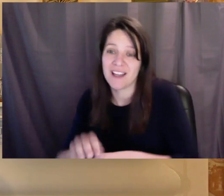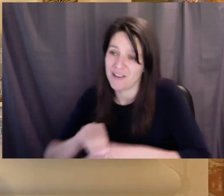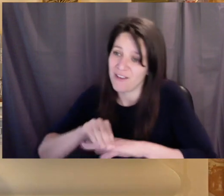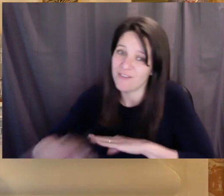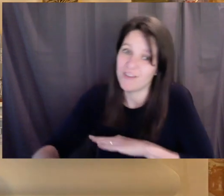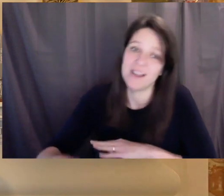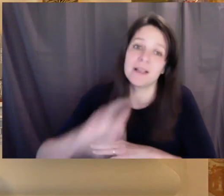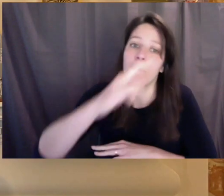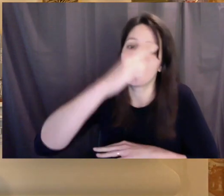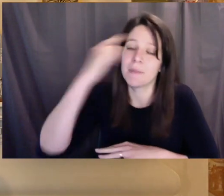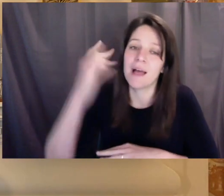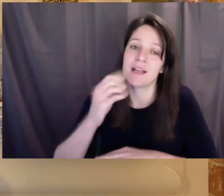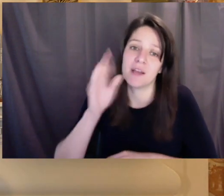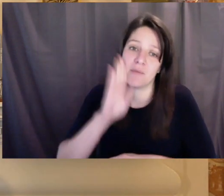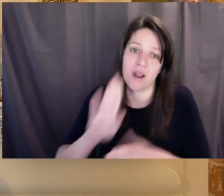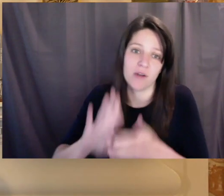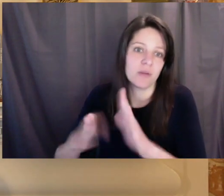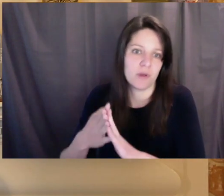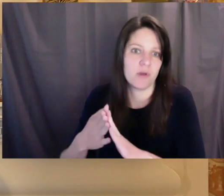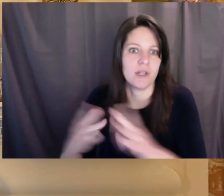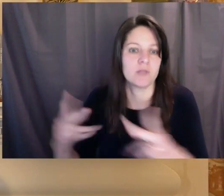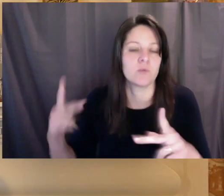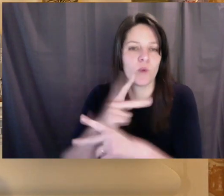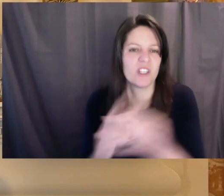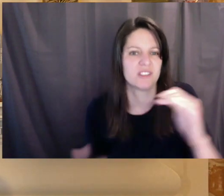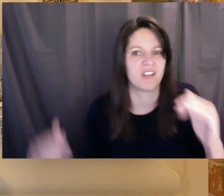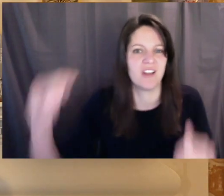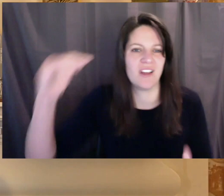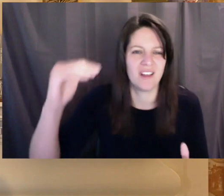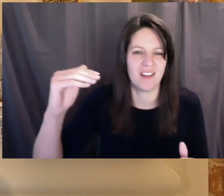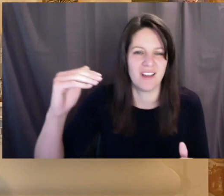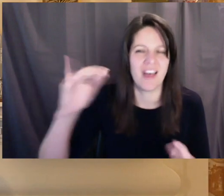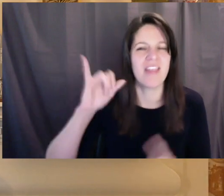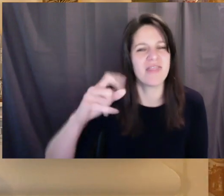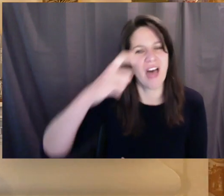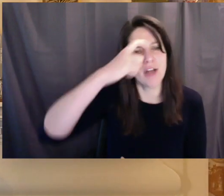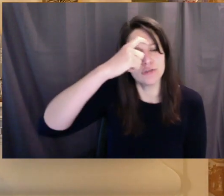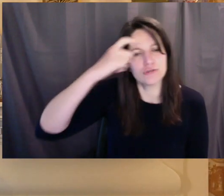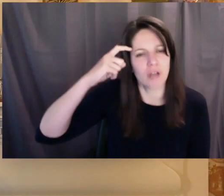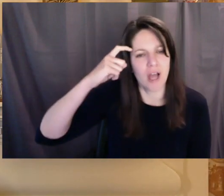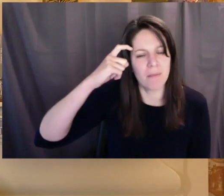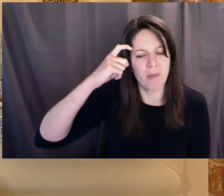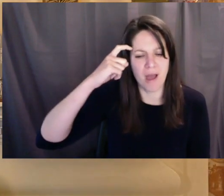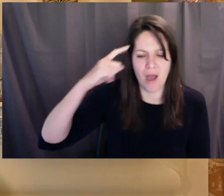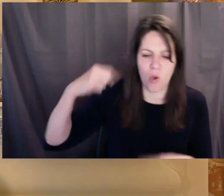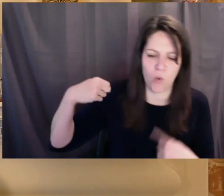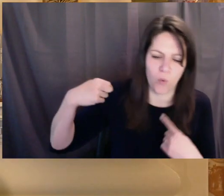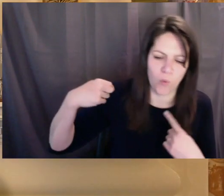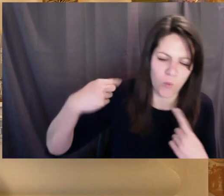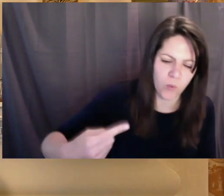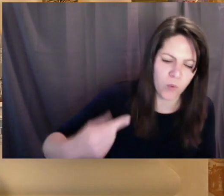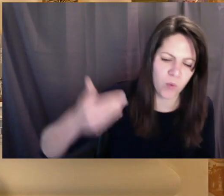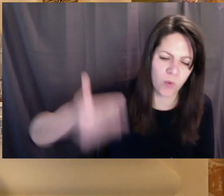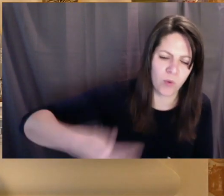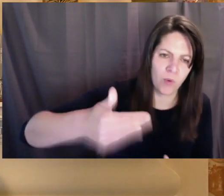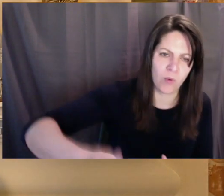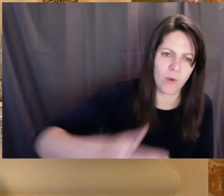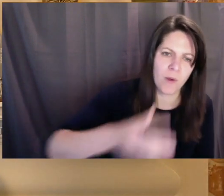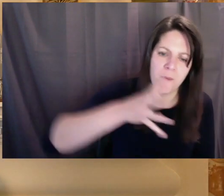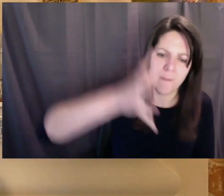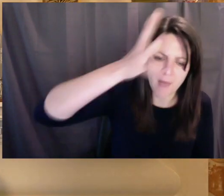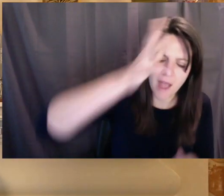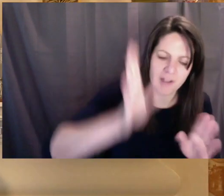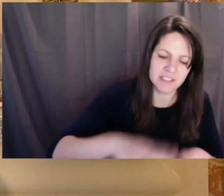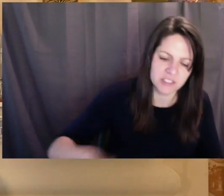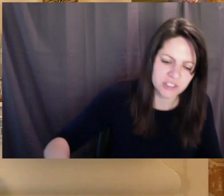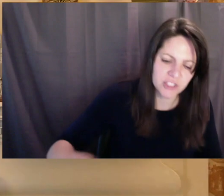that this illness, this pandemic, affects Black and Brown communities disproportionately. I mean, do you know what sustained trauma does to